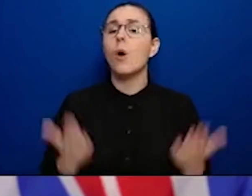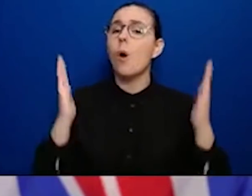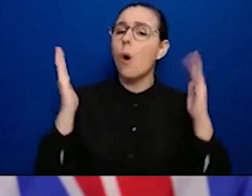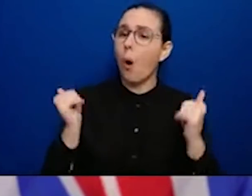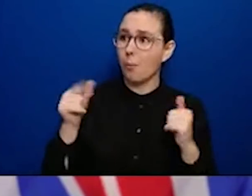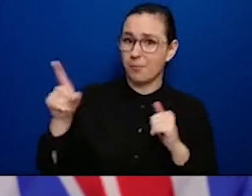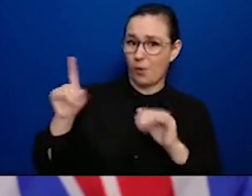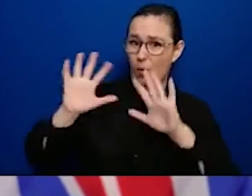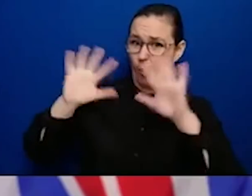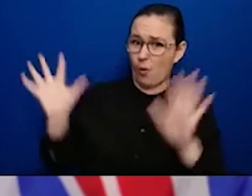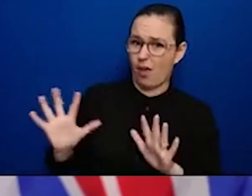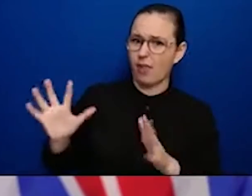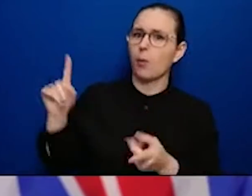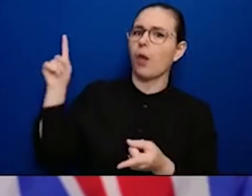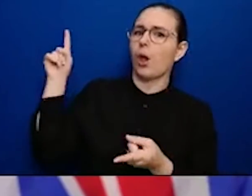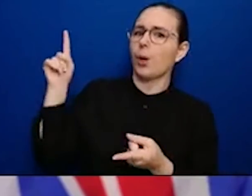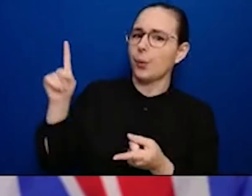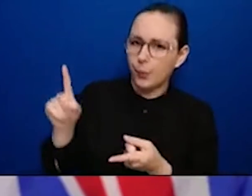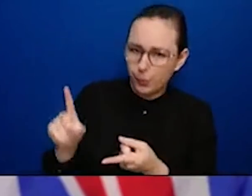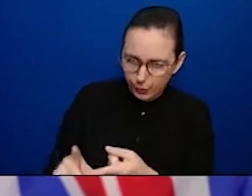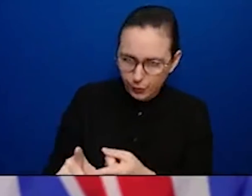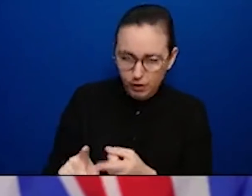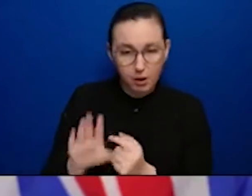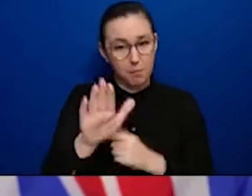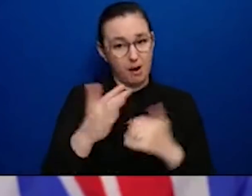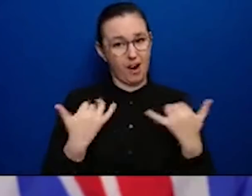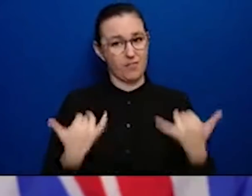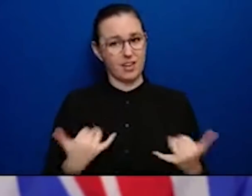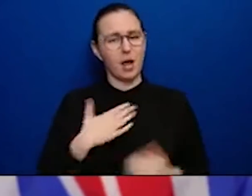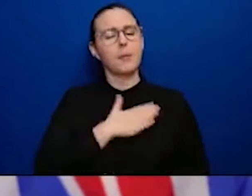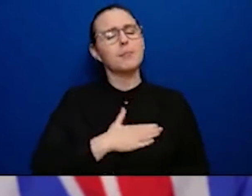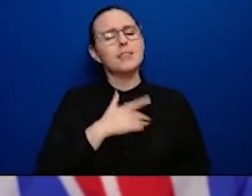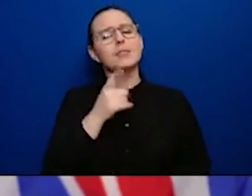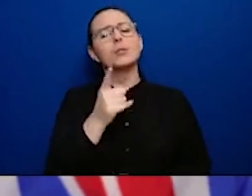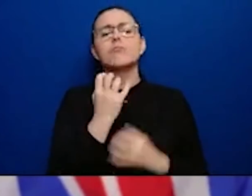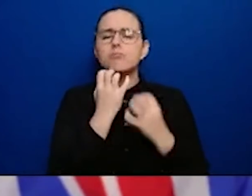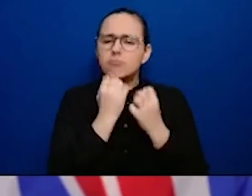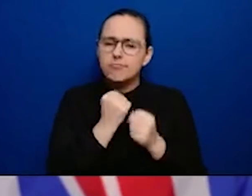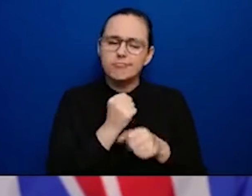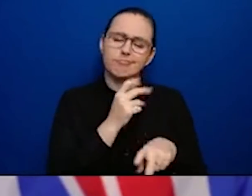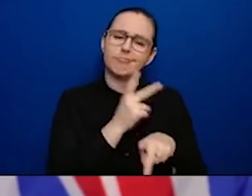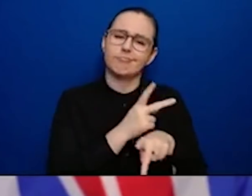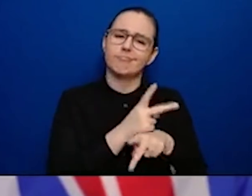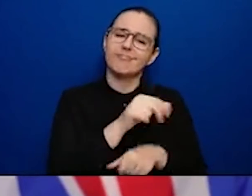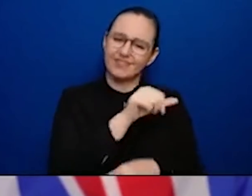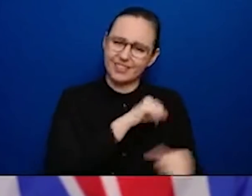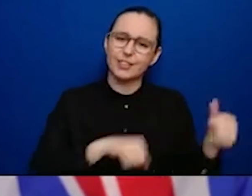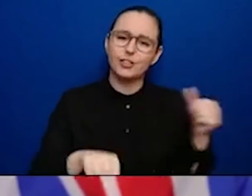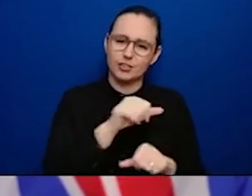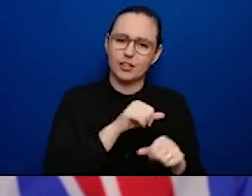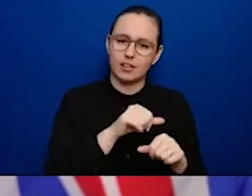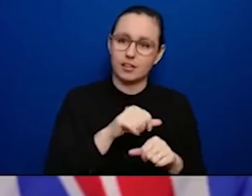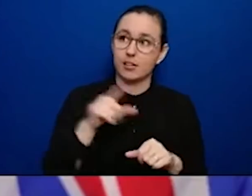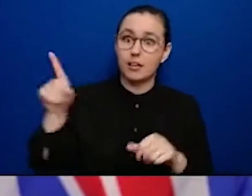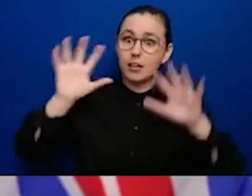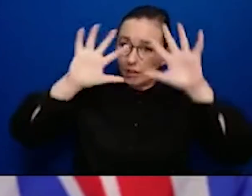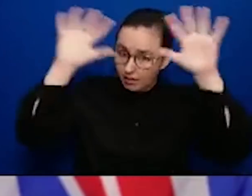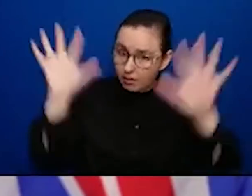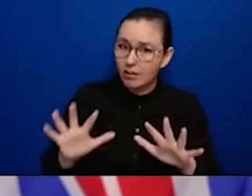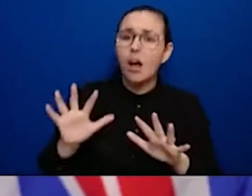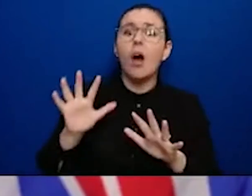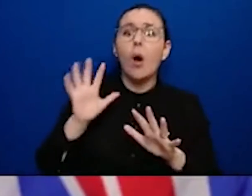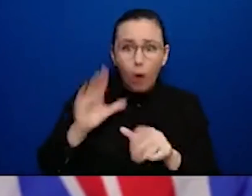the days ahead. But for now, please continue to look out for one another in your communities. The latest storm will pass and we will